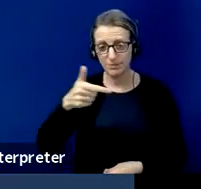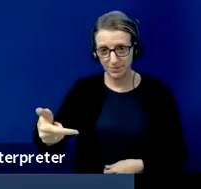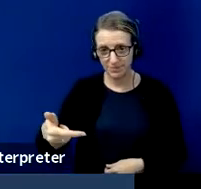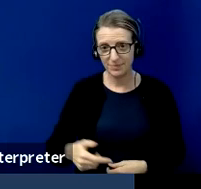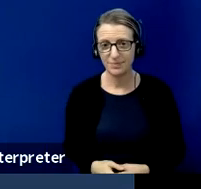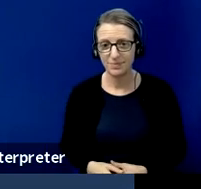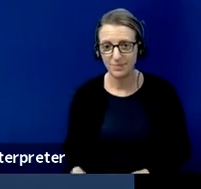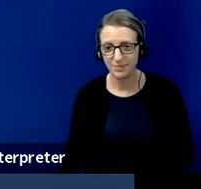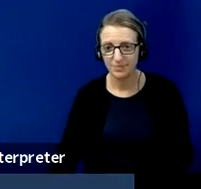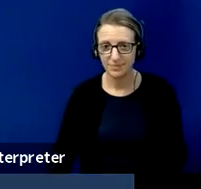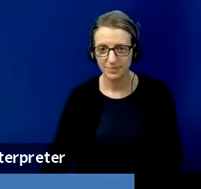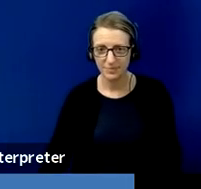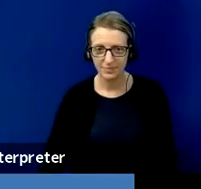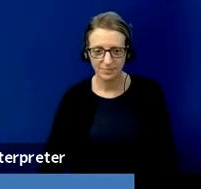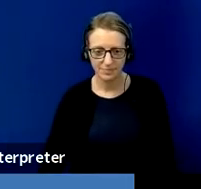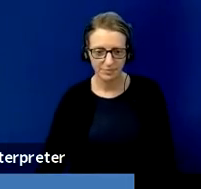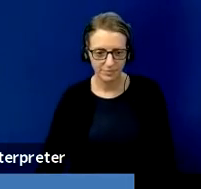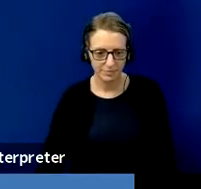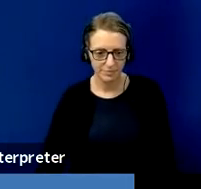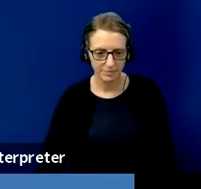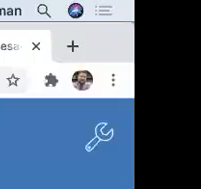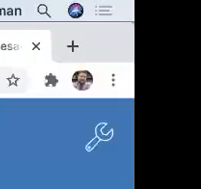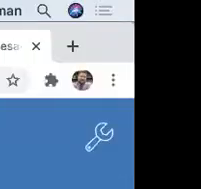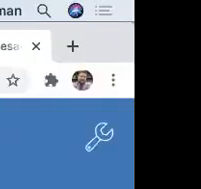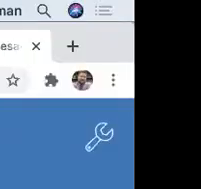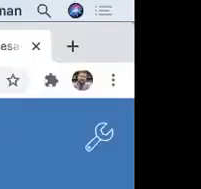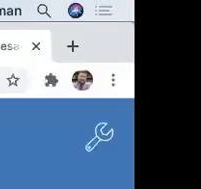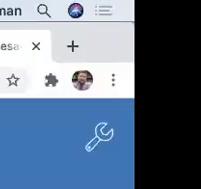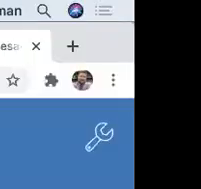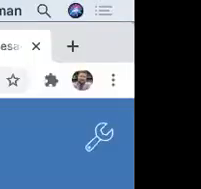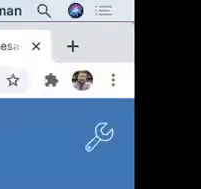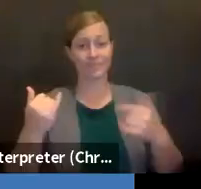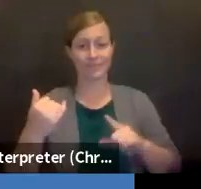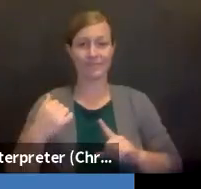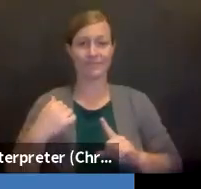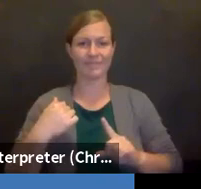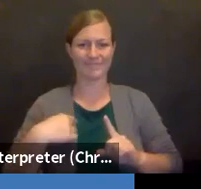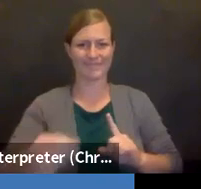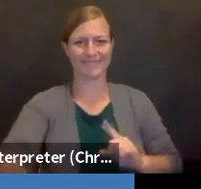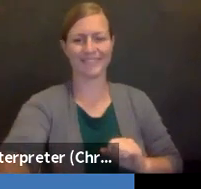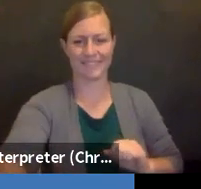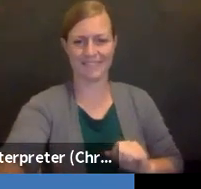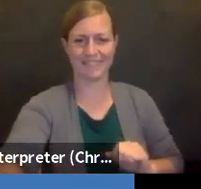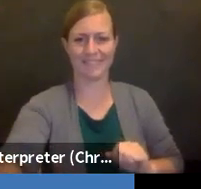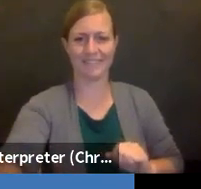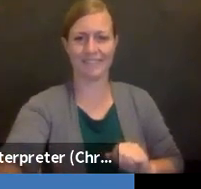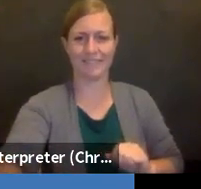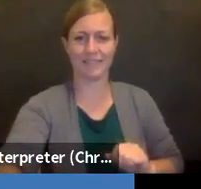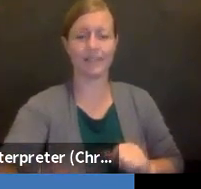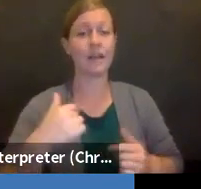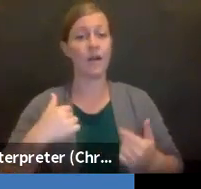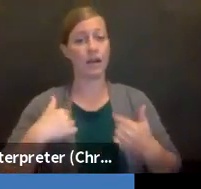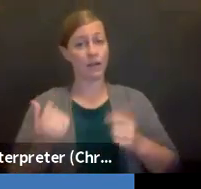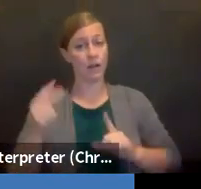okay, I can go to account settings, which parents and students can do as well. Don't forget, parents and students can have